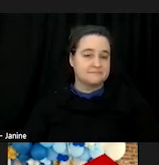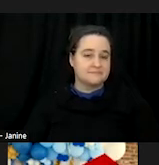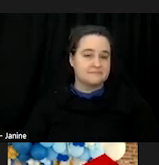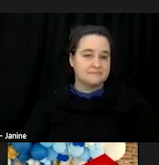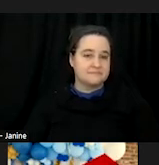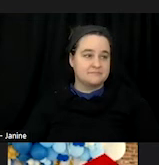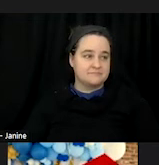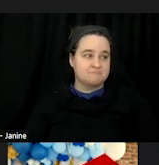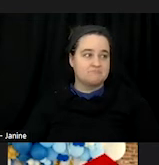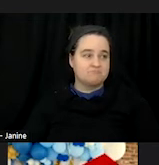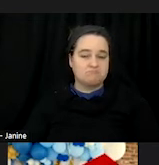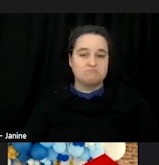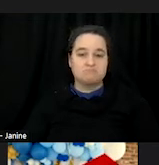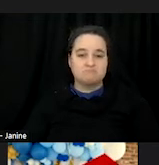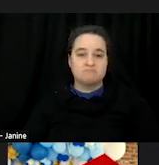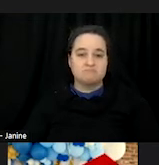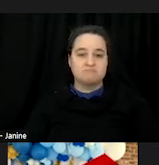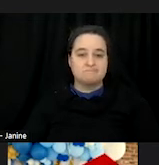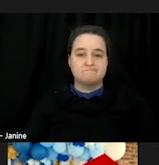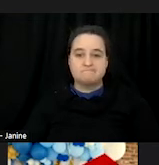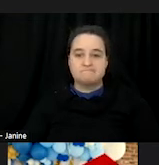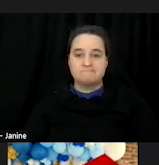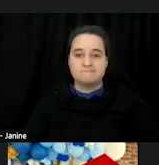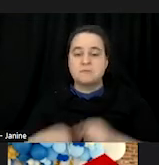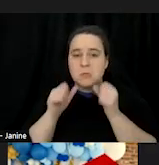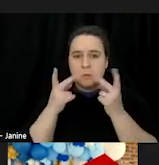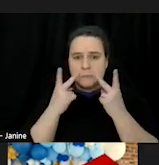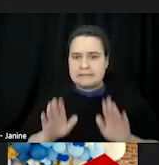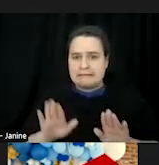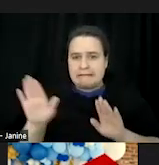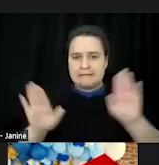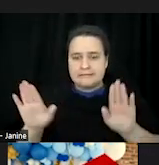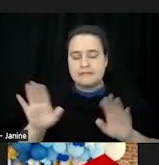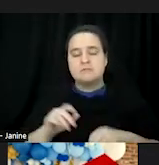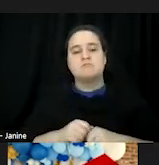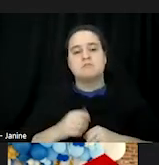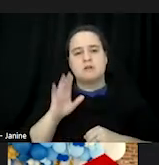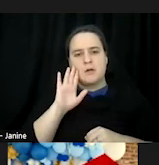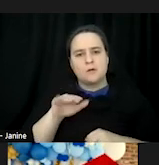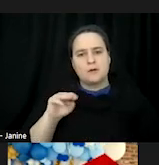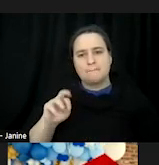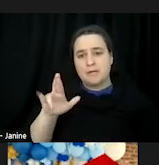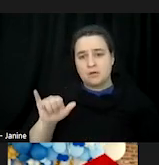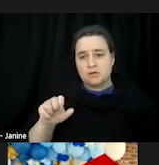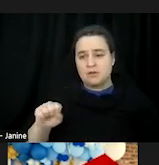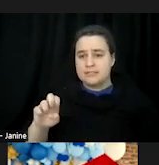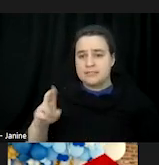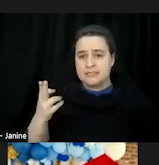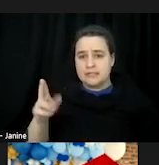Sure. And I don't see any hands up, but I know that Mary and Singhi, you might have a